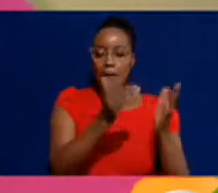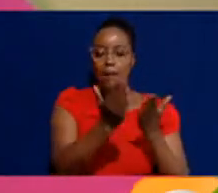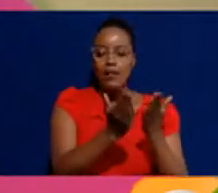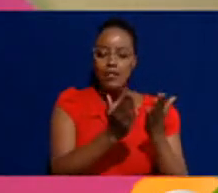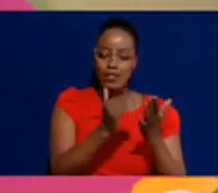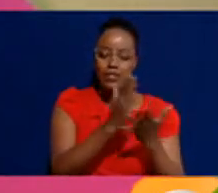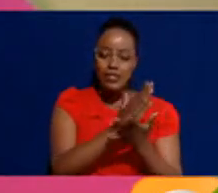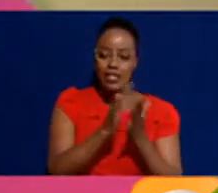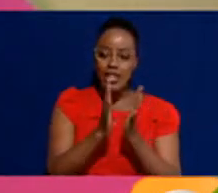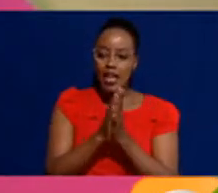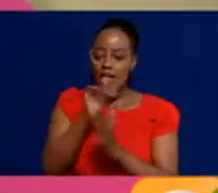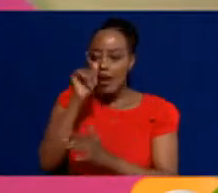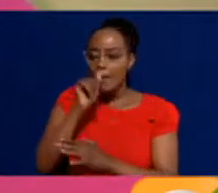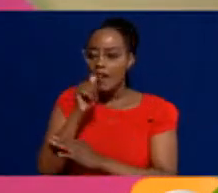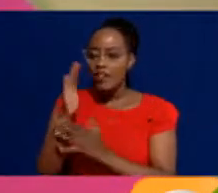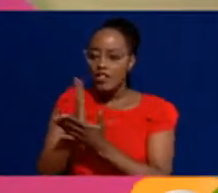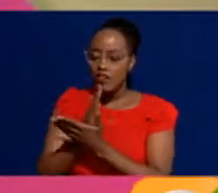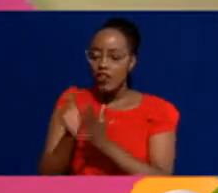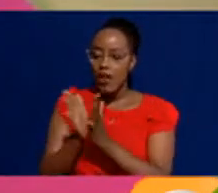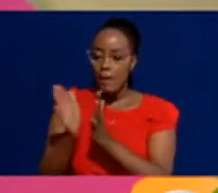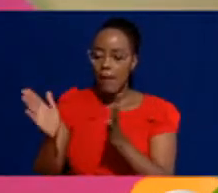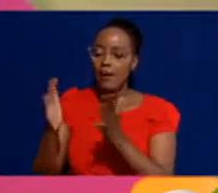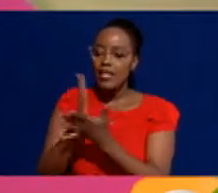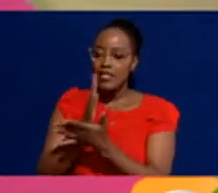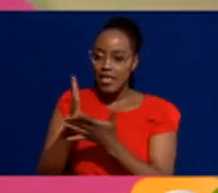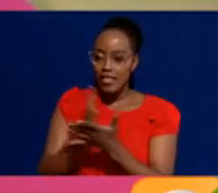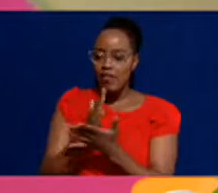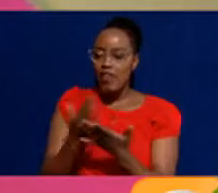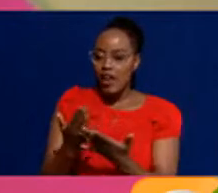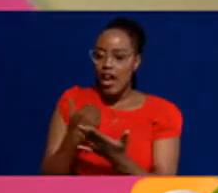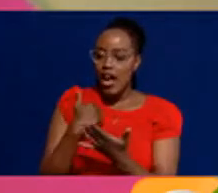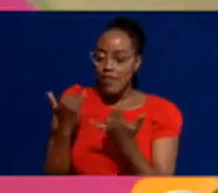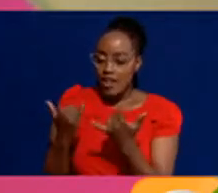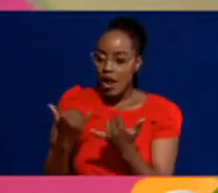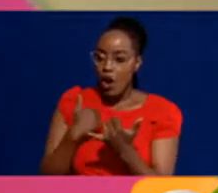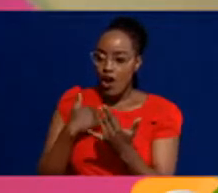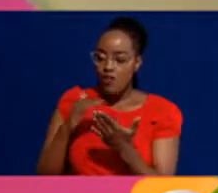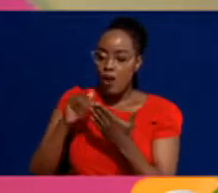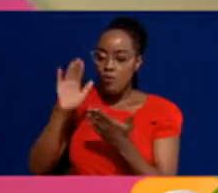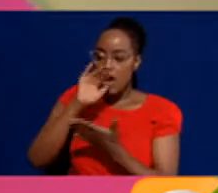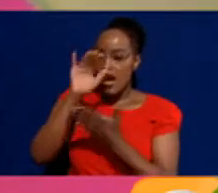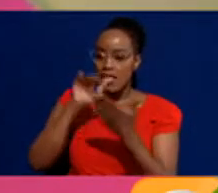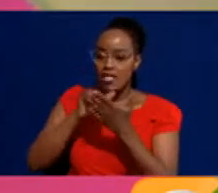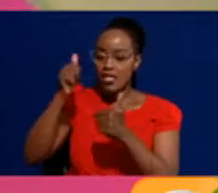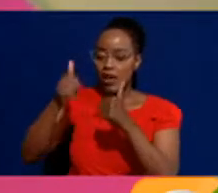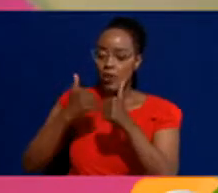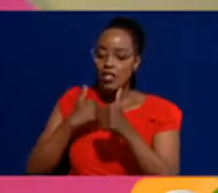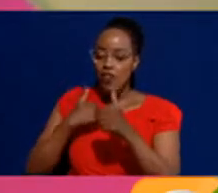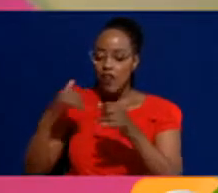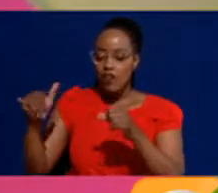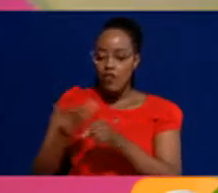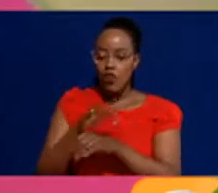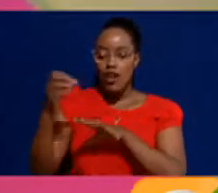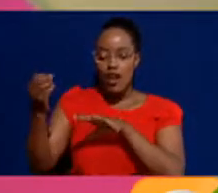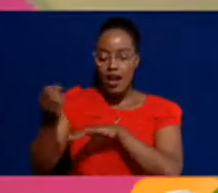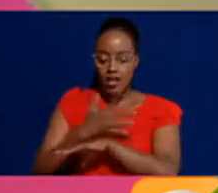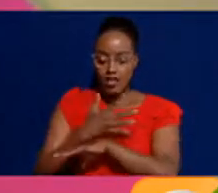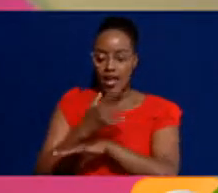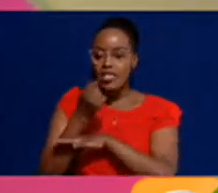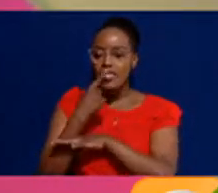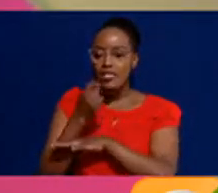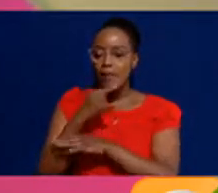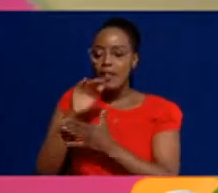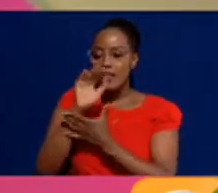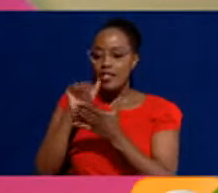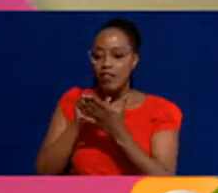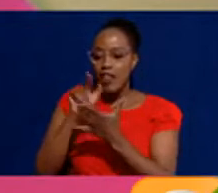private sector. So for the public sector, at least now we are having more centers that have comprehensive cancer treatment centers. So of